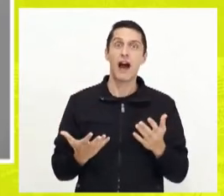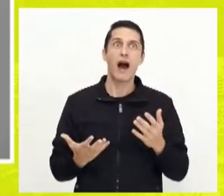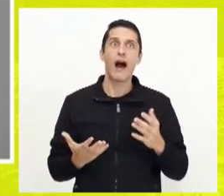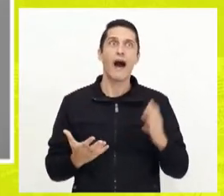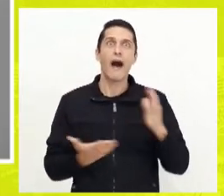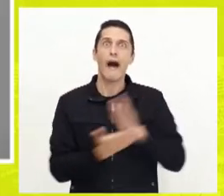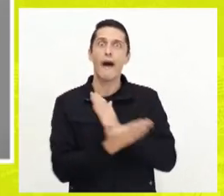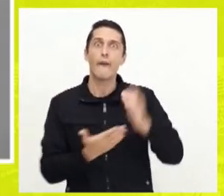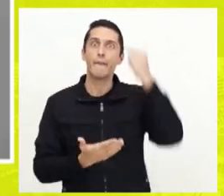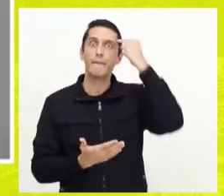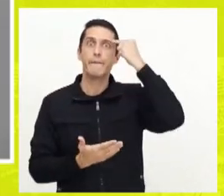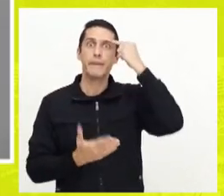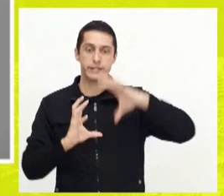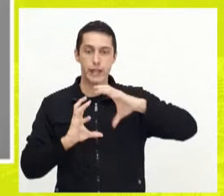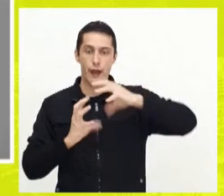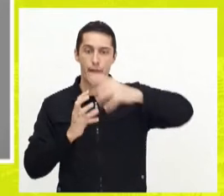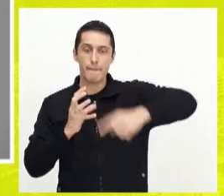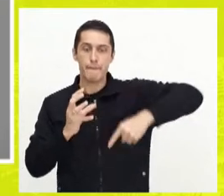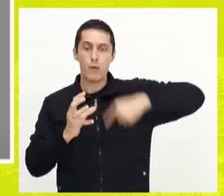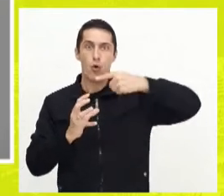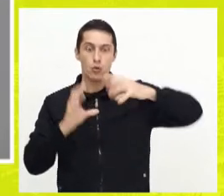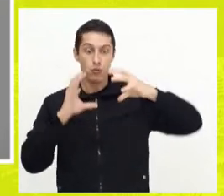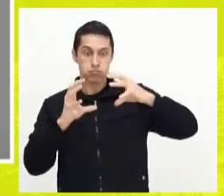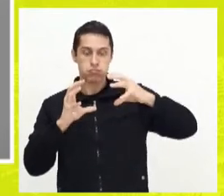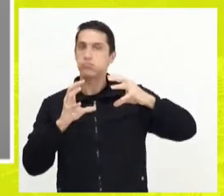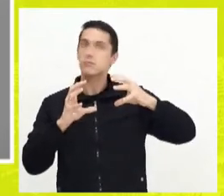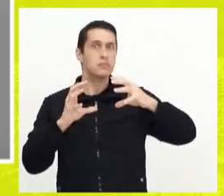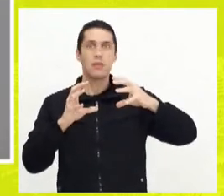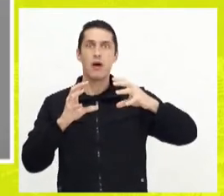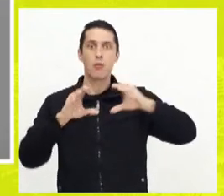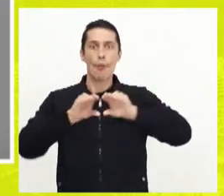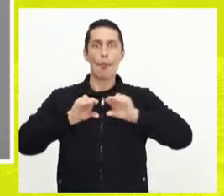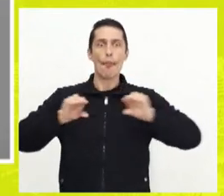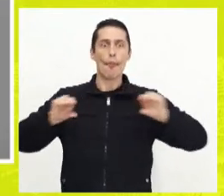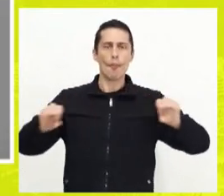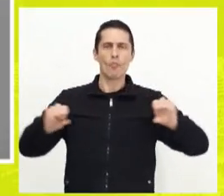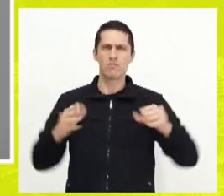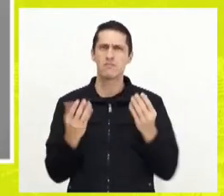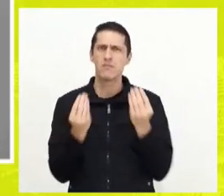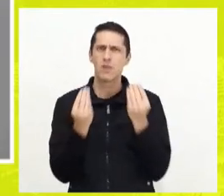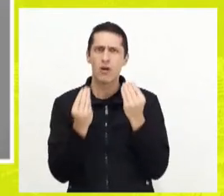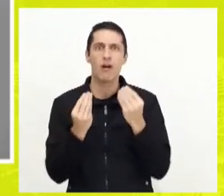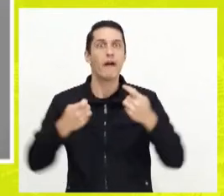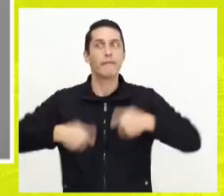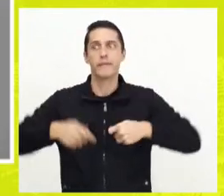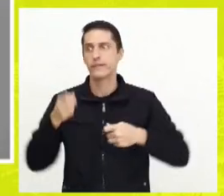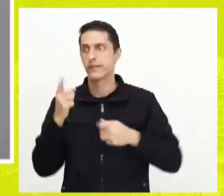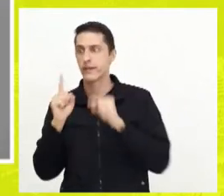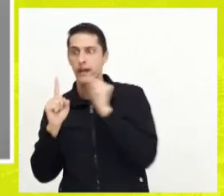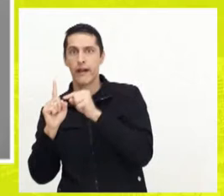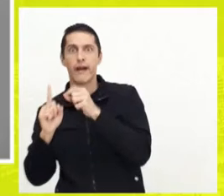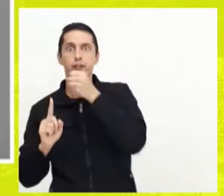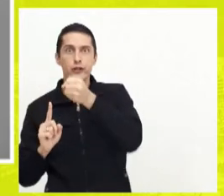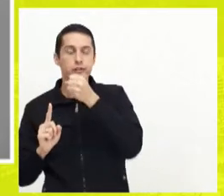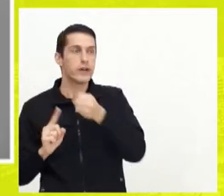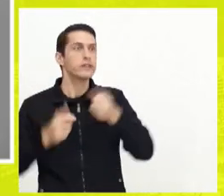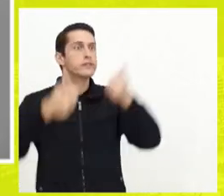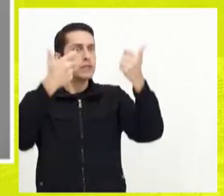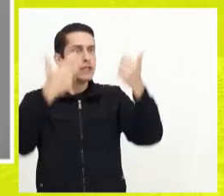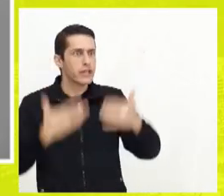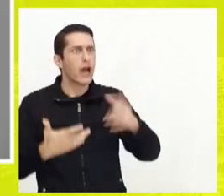is round so we must people who say that the earth is round and all of a sudden